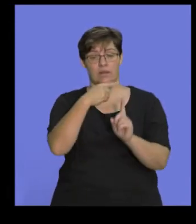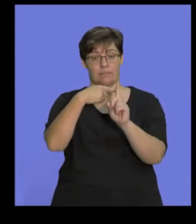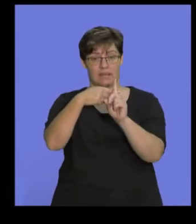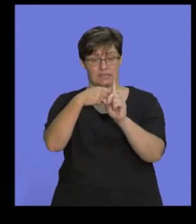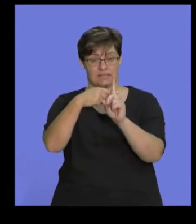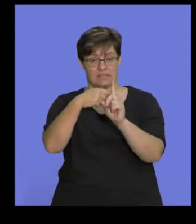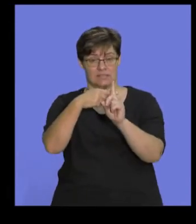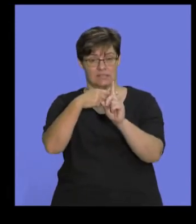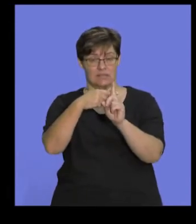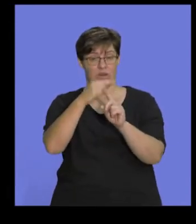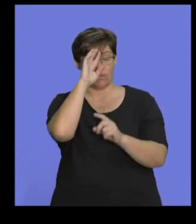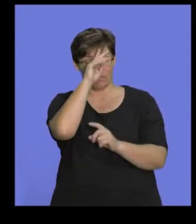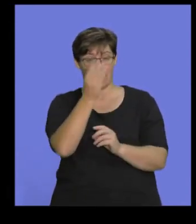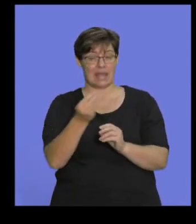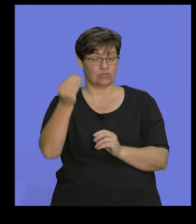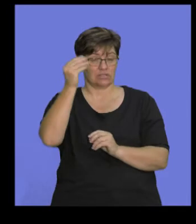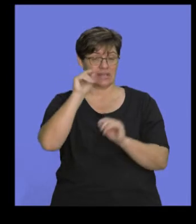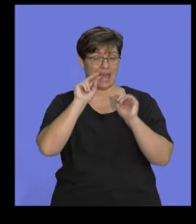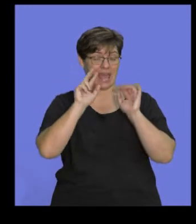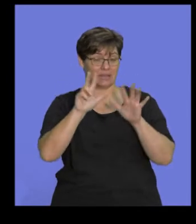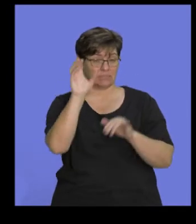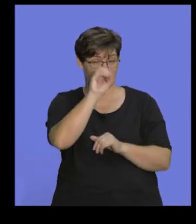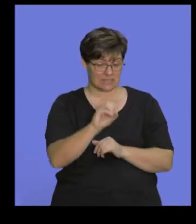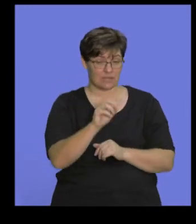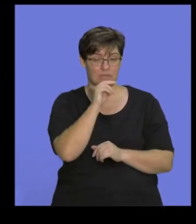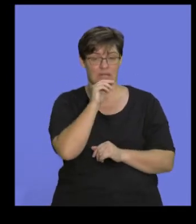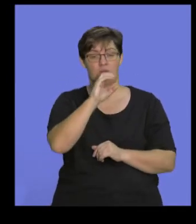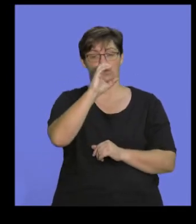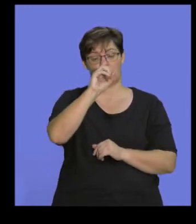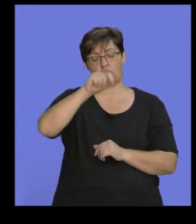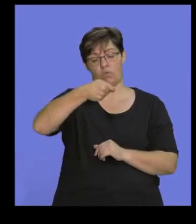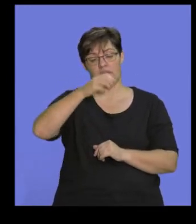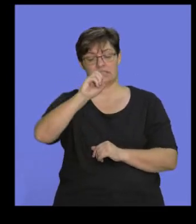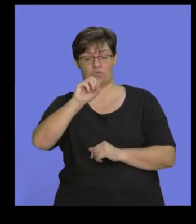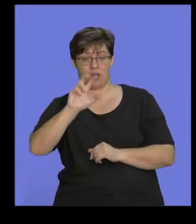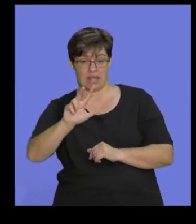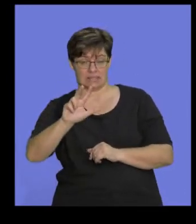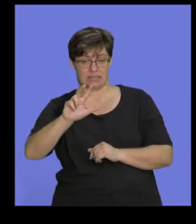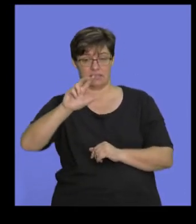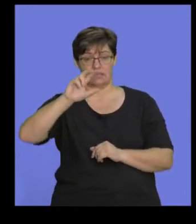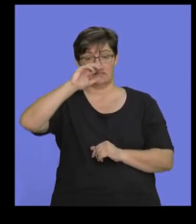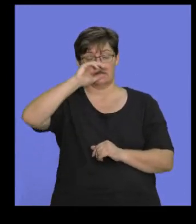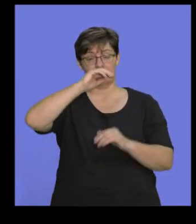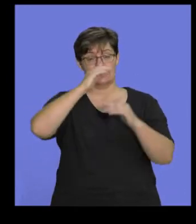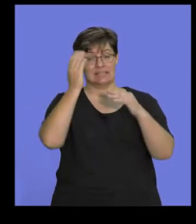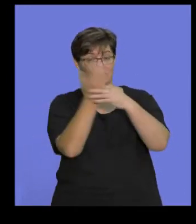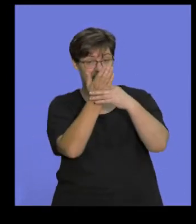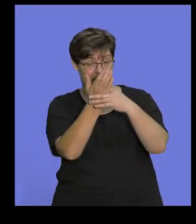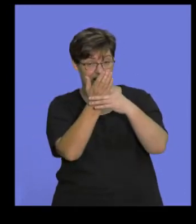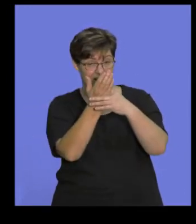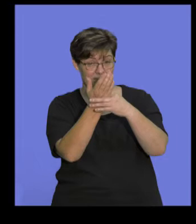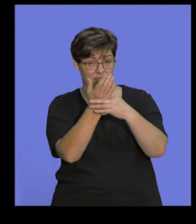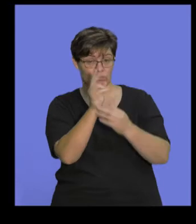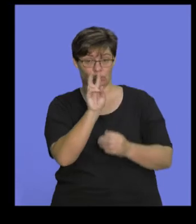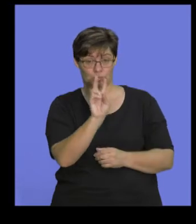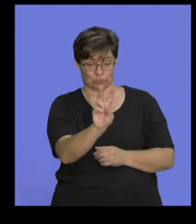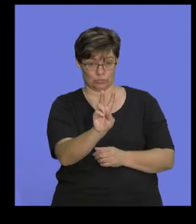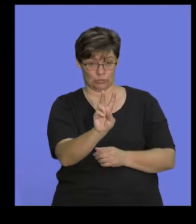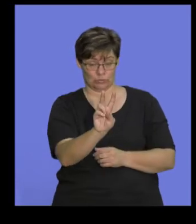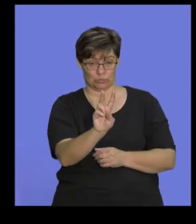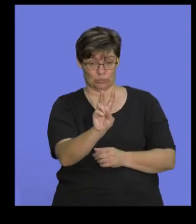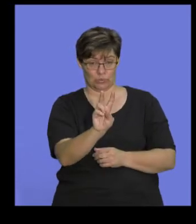1 plus, remember my interest is 8%, so that's 0.08 divided by